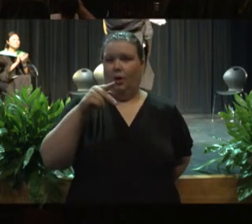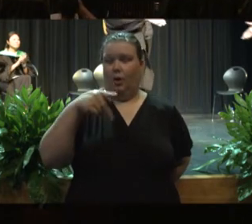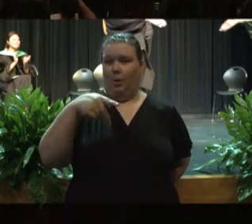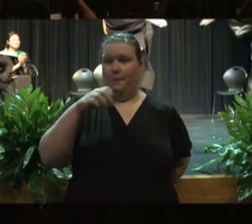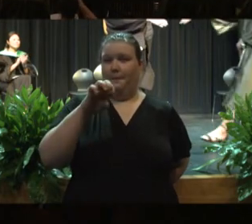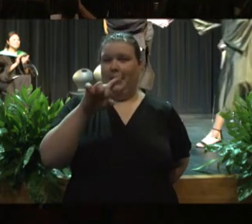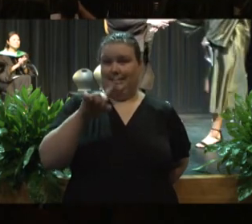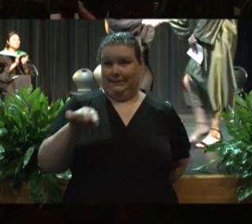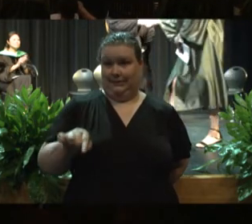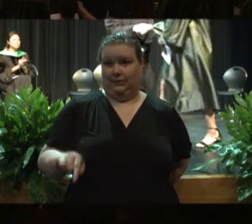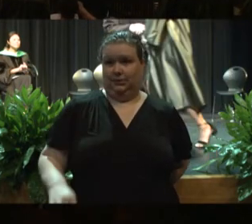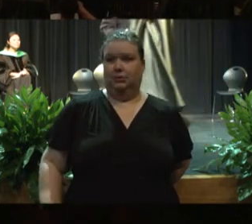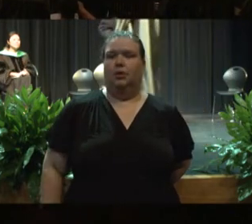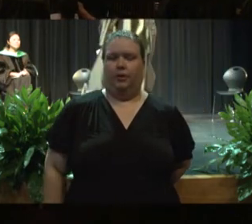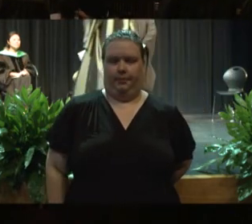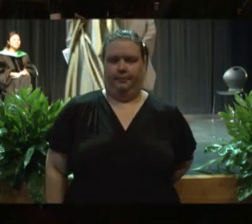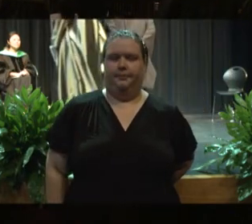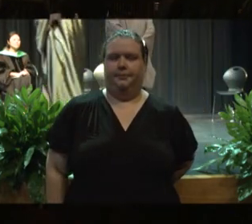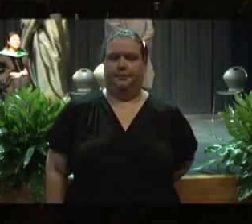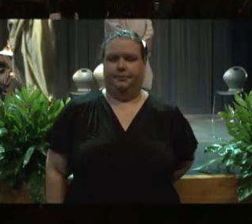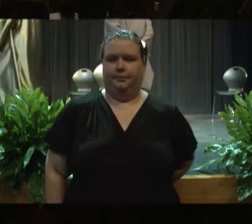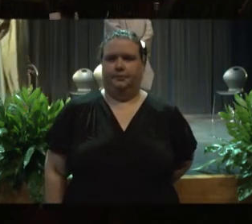Lopez.